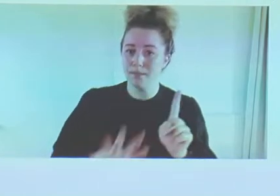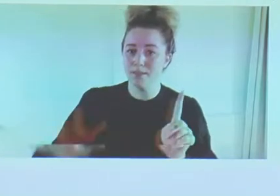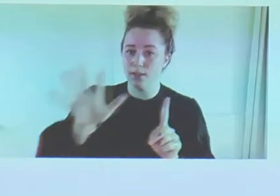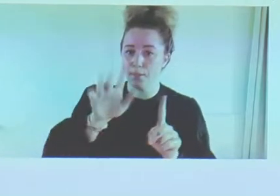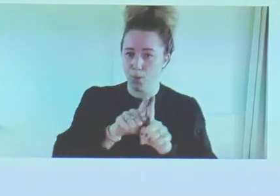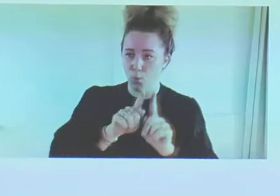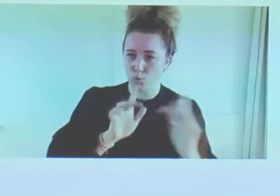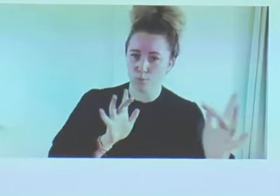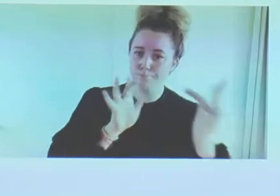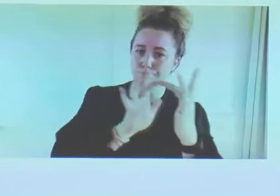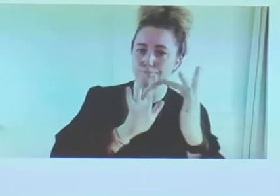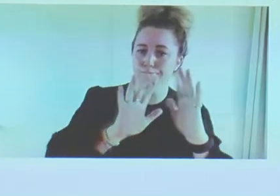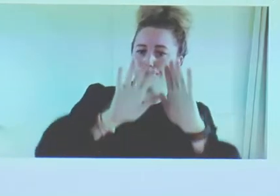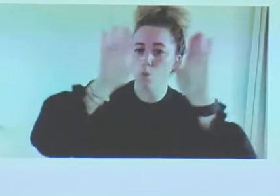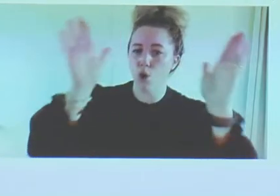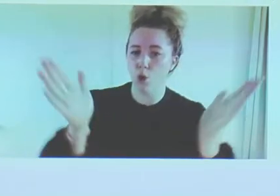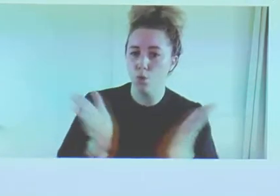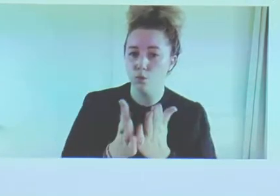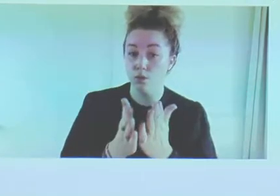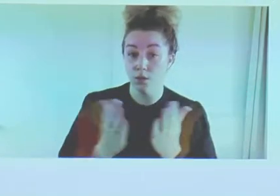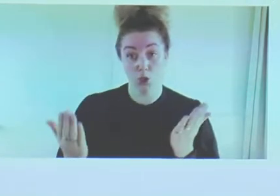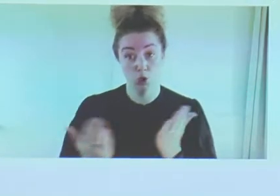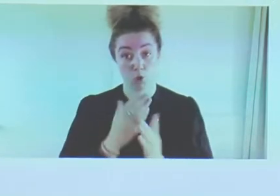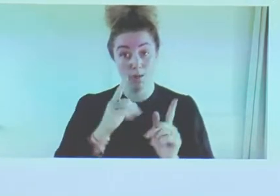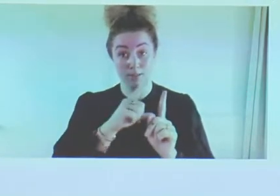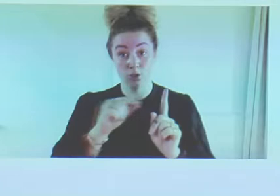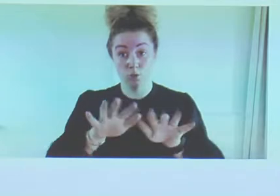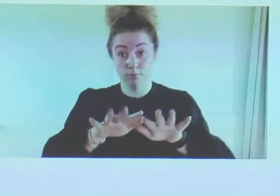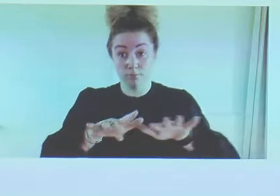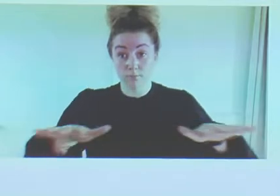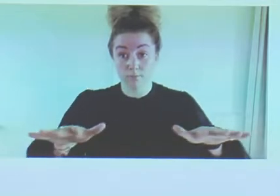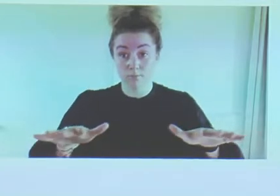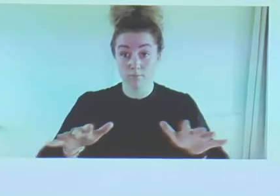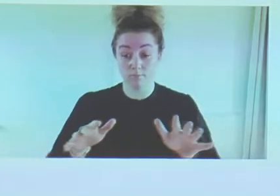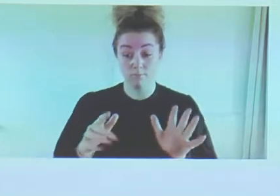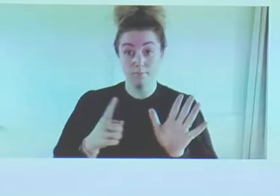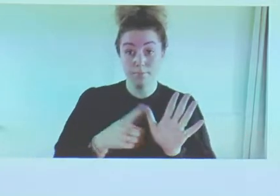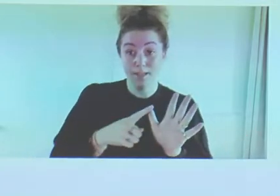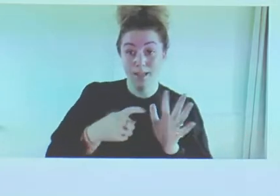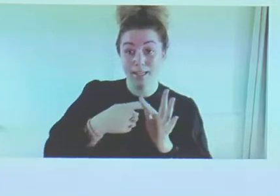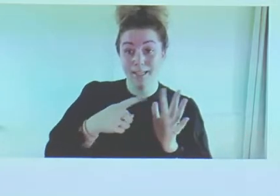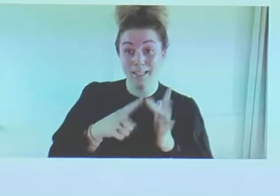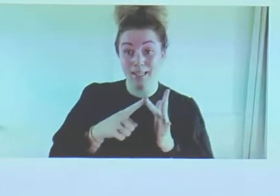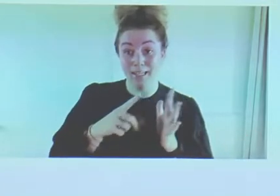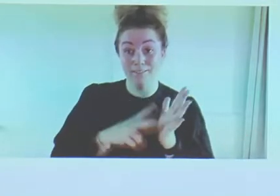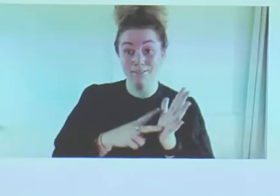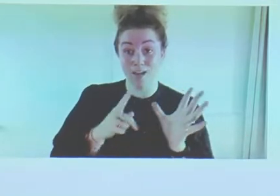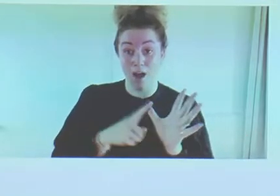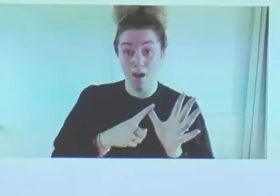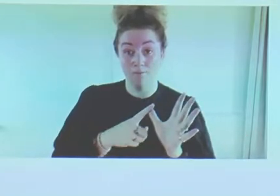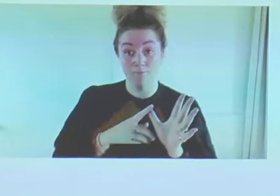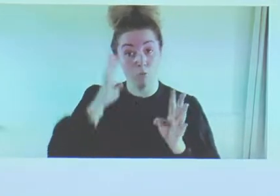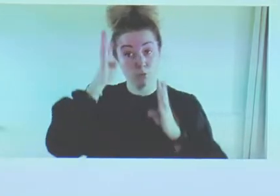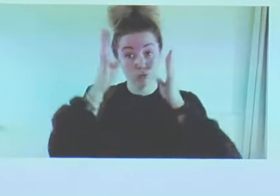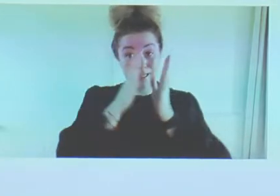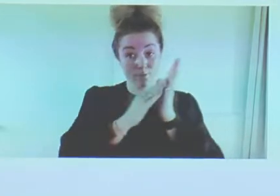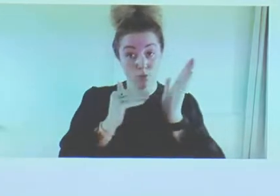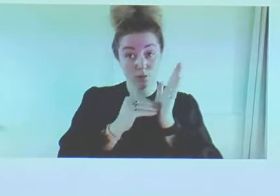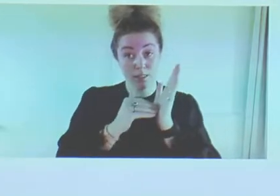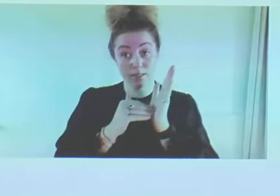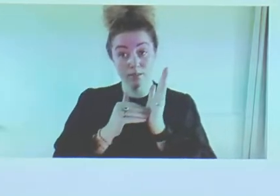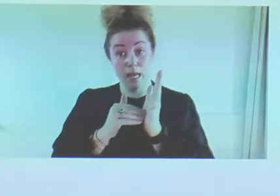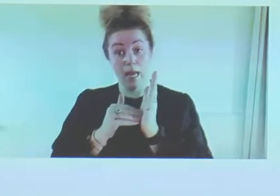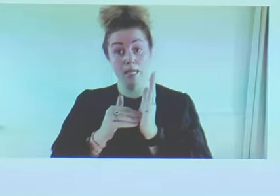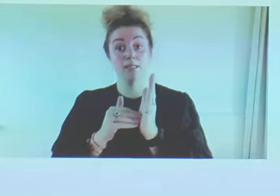these include the new digital Moana joint initiative between creative New Zealand and the Ministry of Foreign